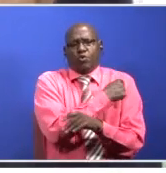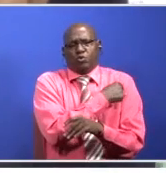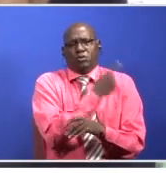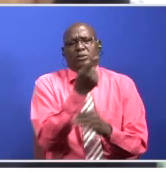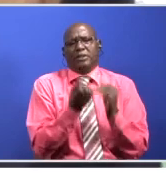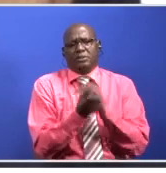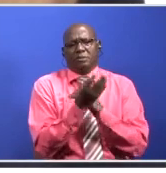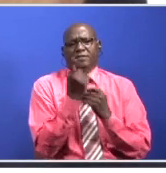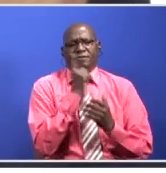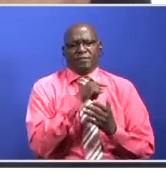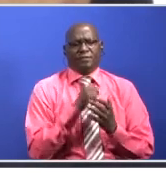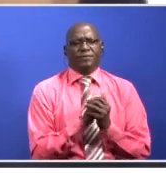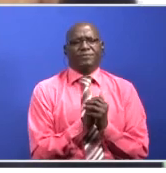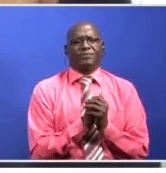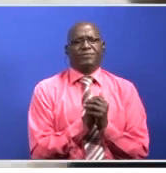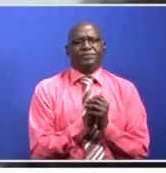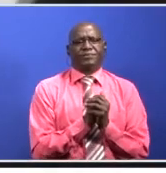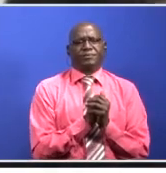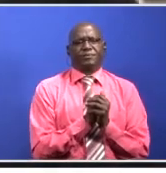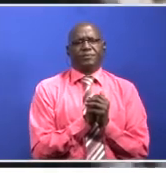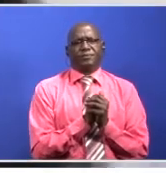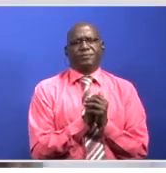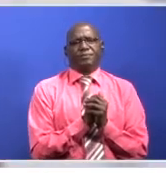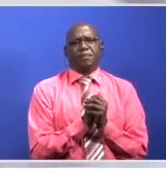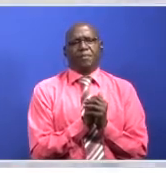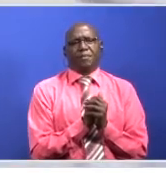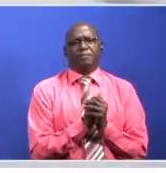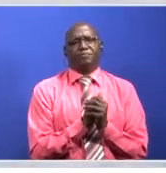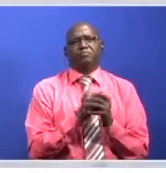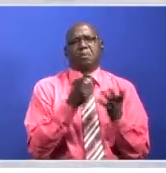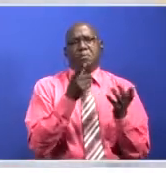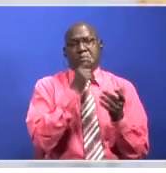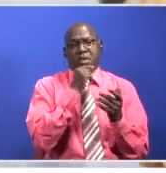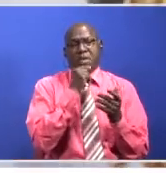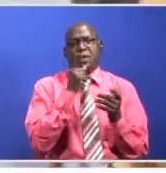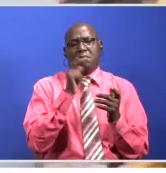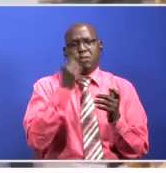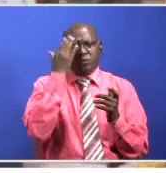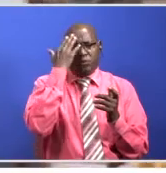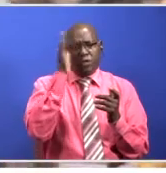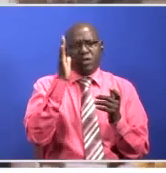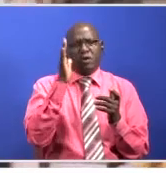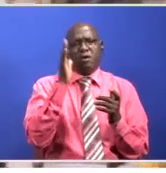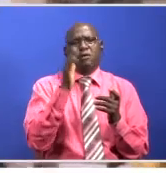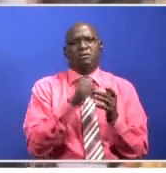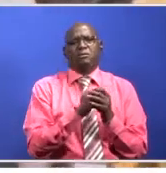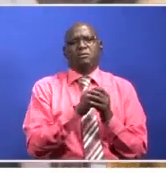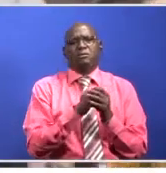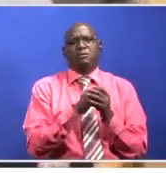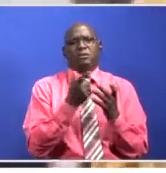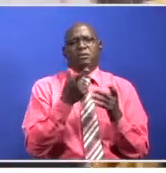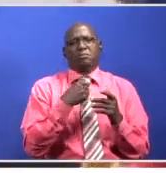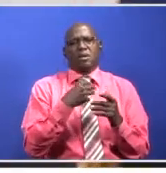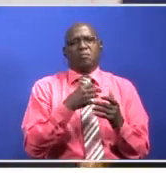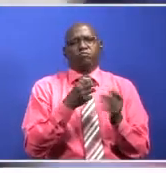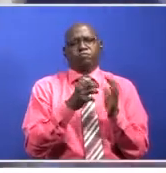ameniarifu hiyo shida yote nitapitia. Although rare, men should also be aware of common symptoms like lumps or swelling in